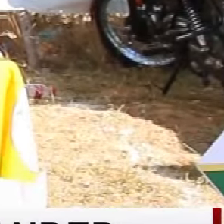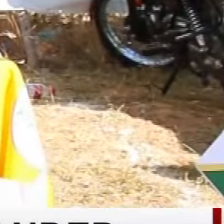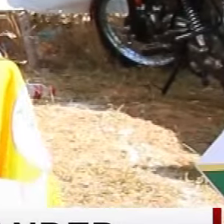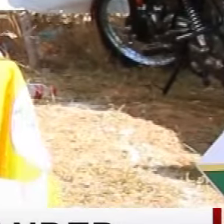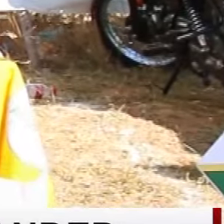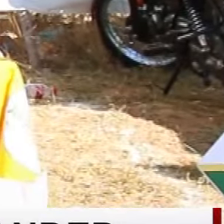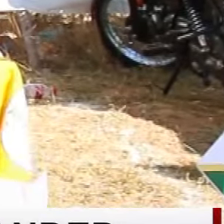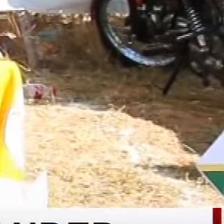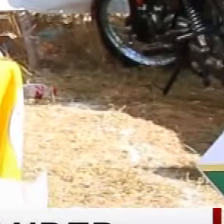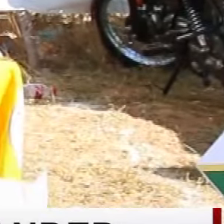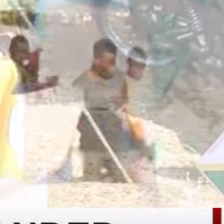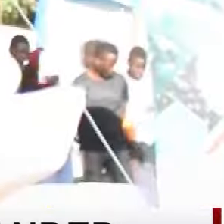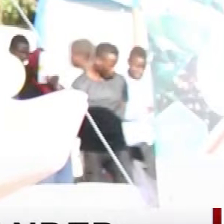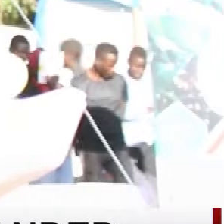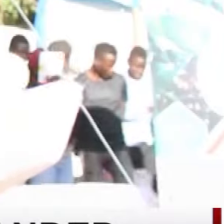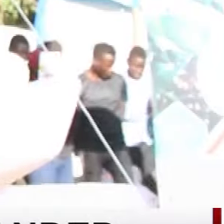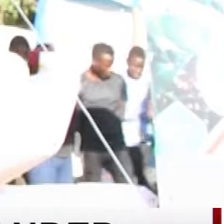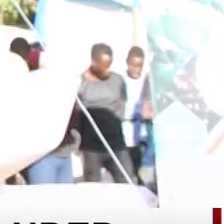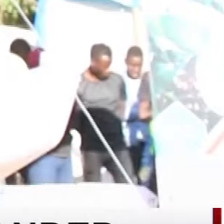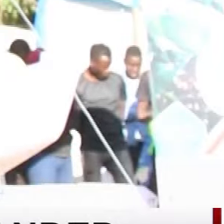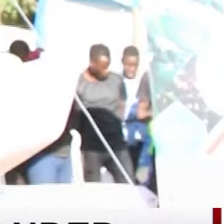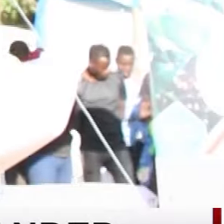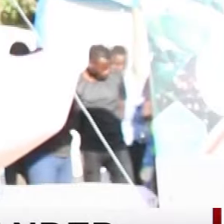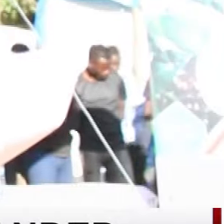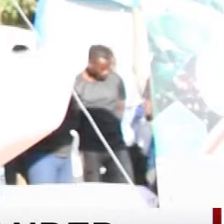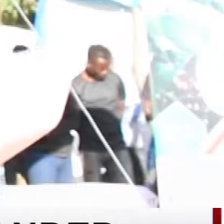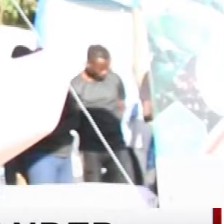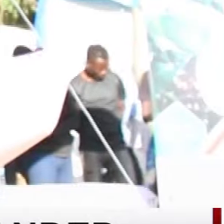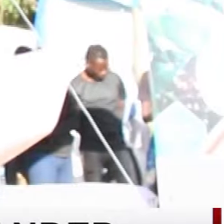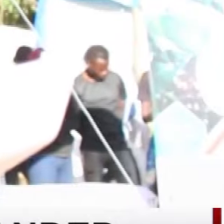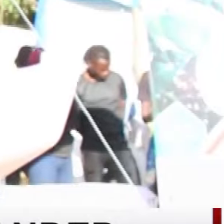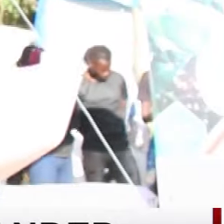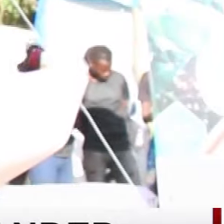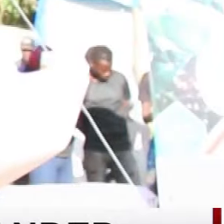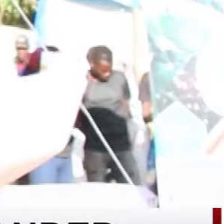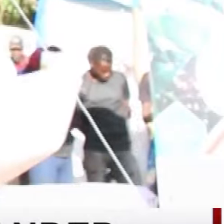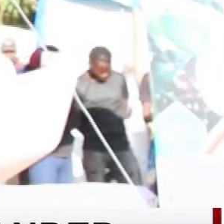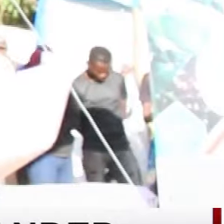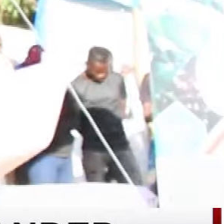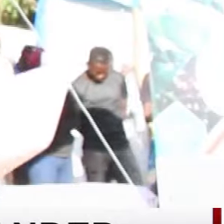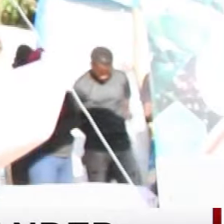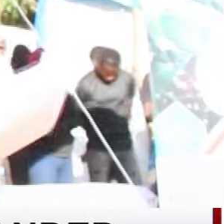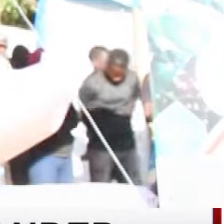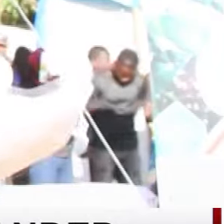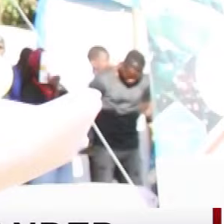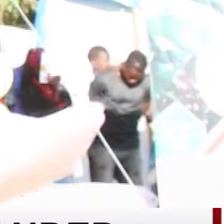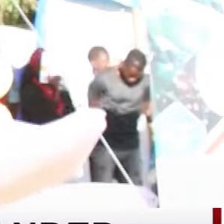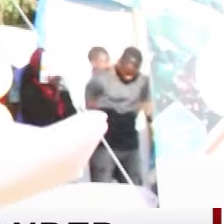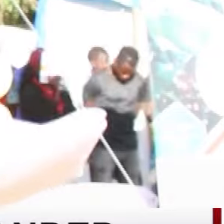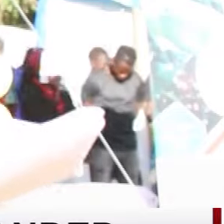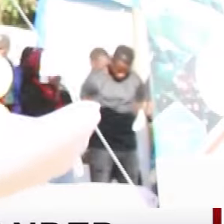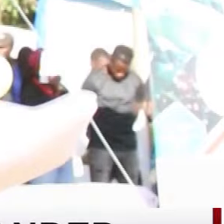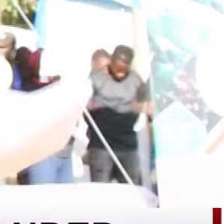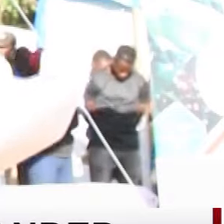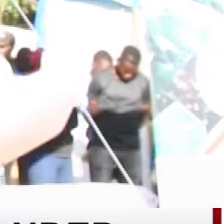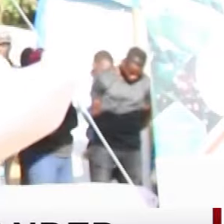2024-2025 season to include not only seed and fertilizer, but also small-scale irrigation